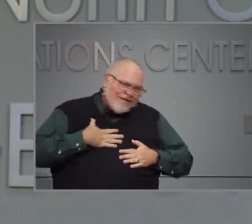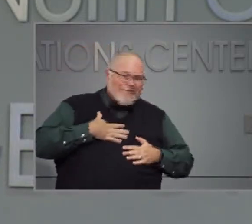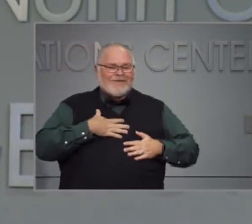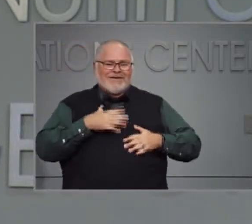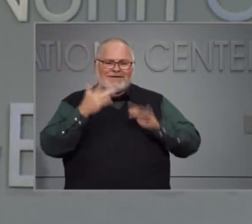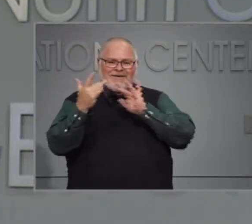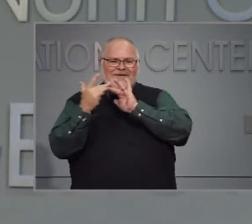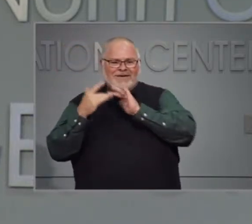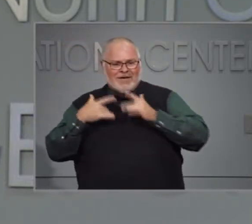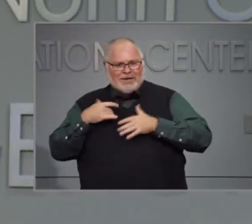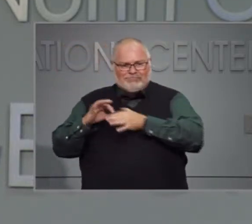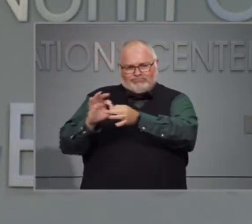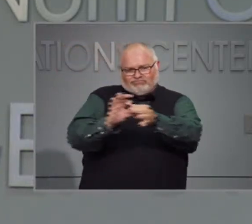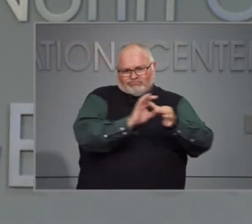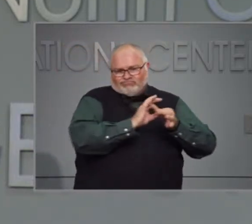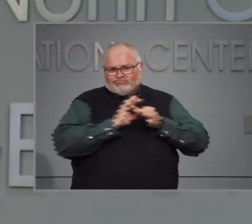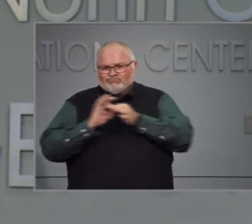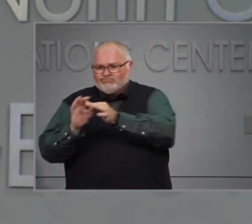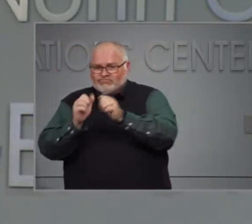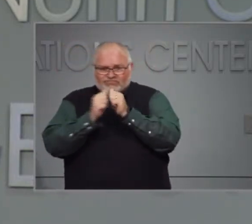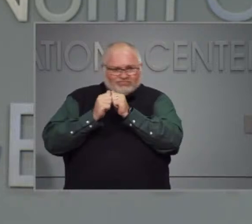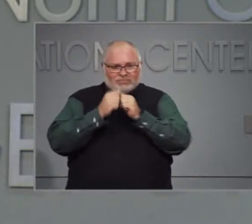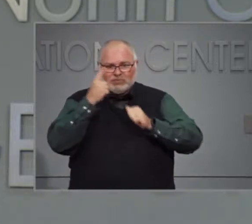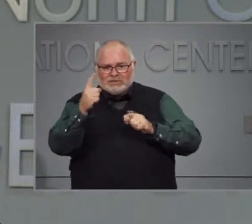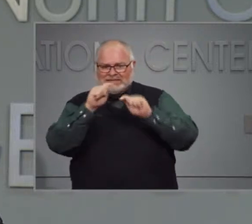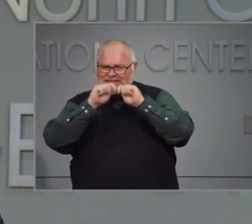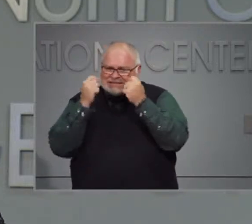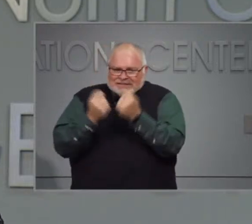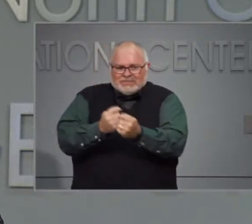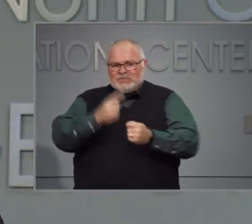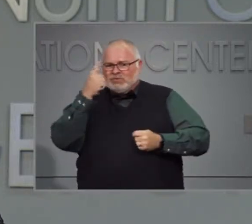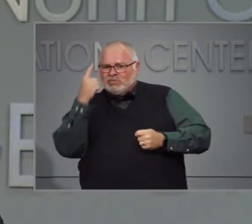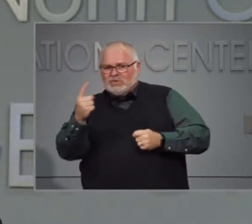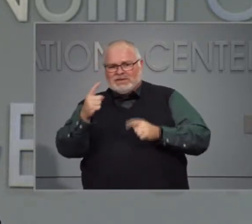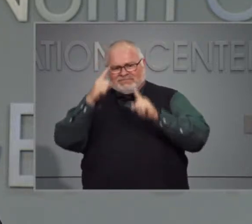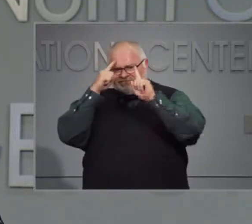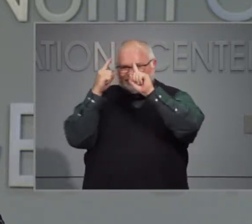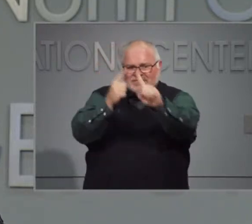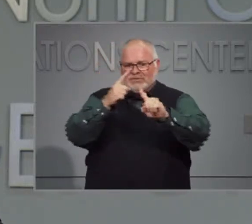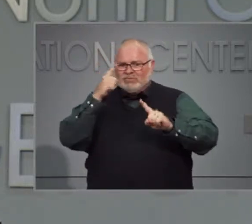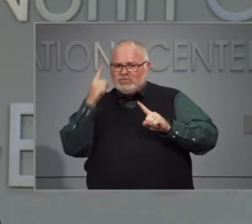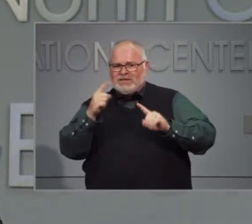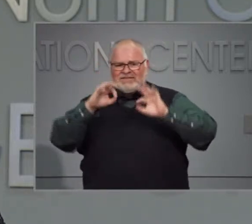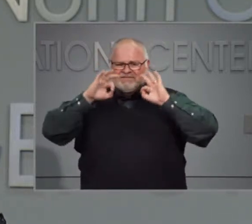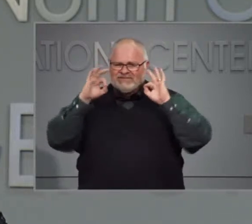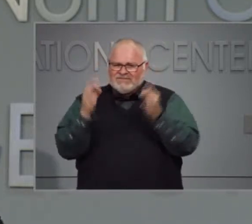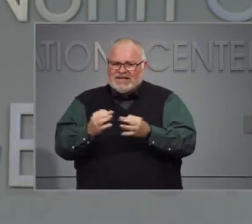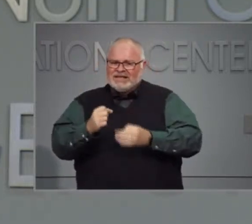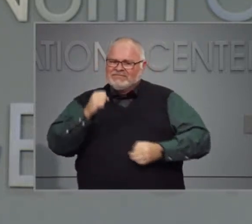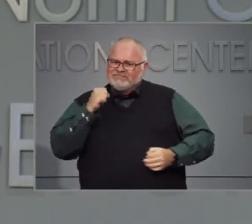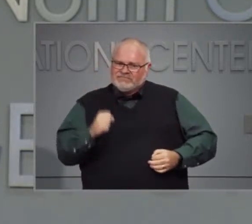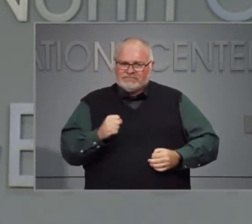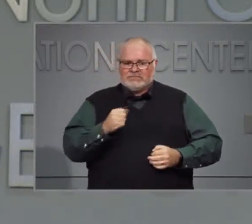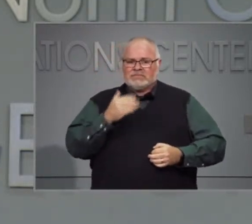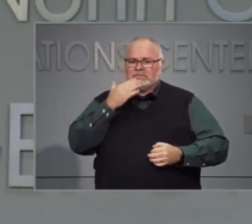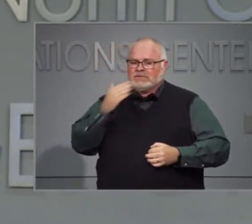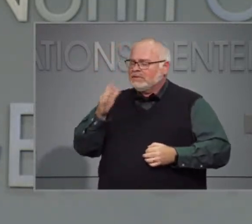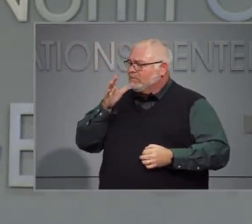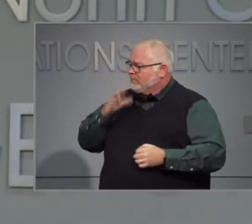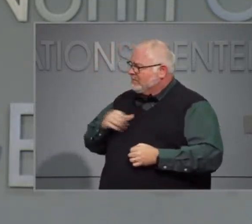we'll all get through this together as one team, one mission, and one family. Thank you, Madam Secretary.